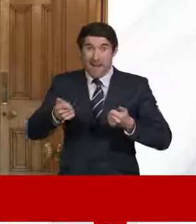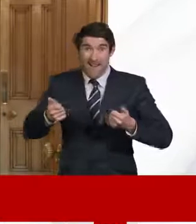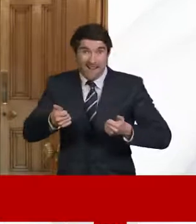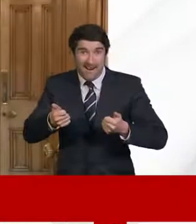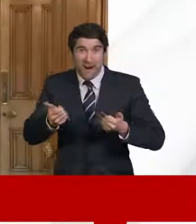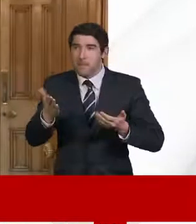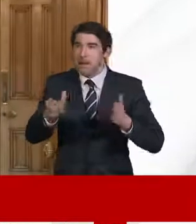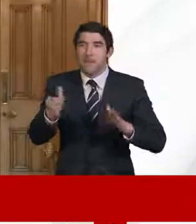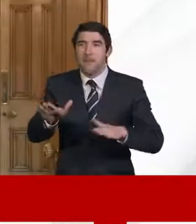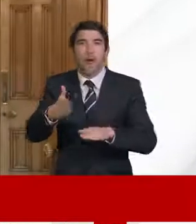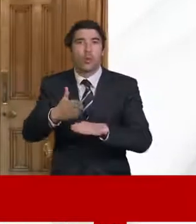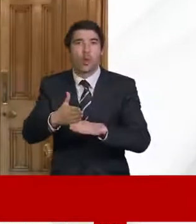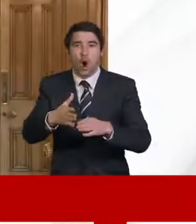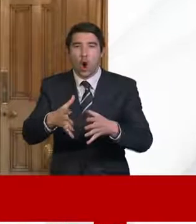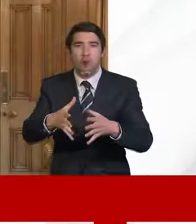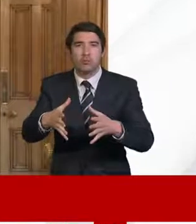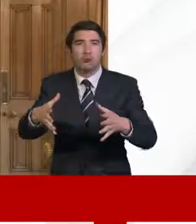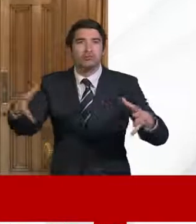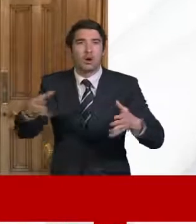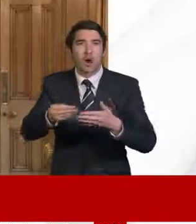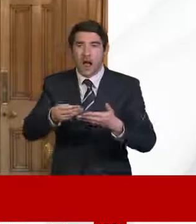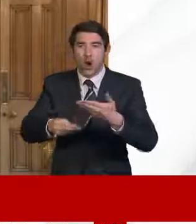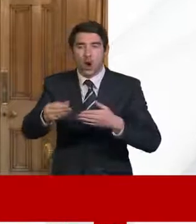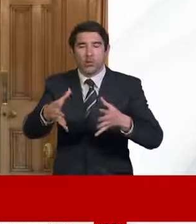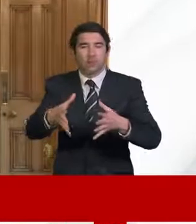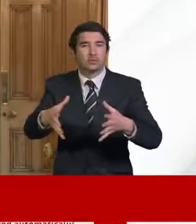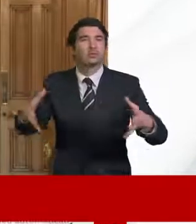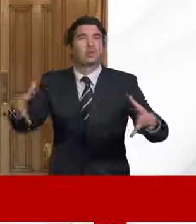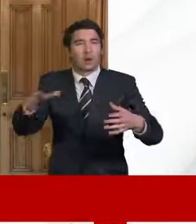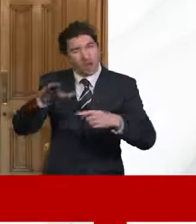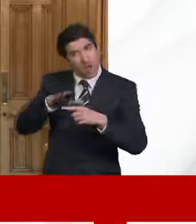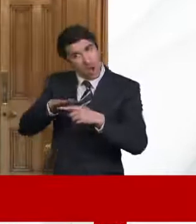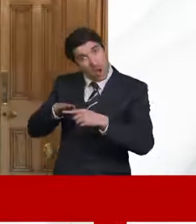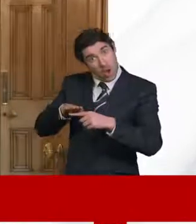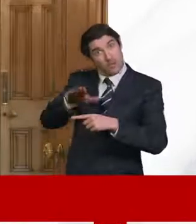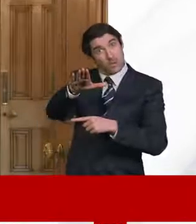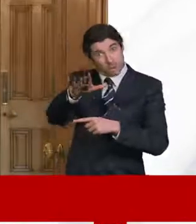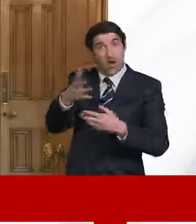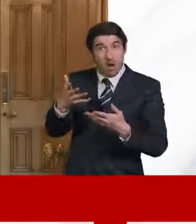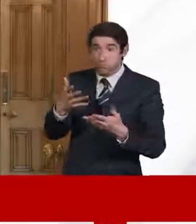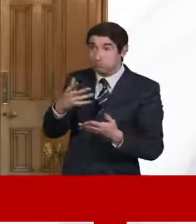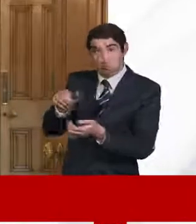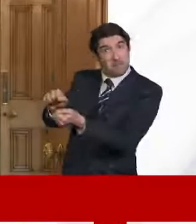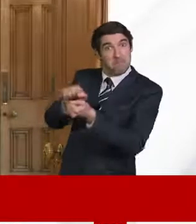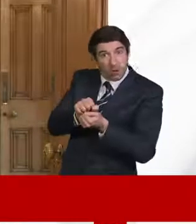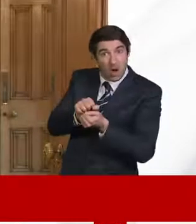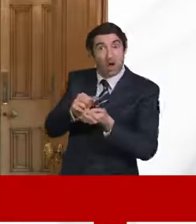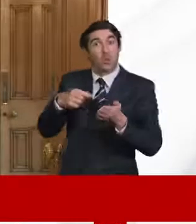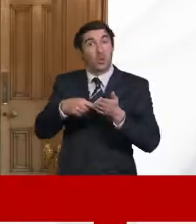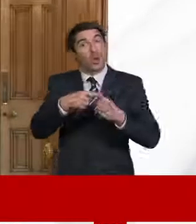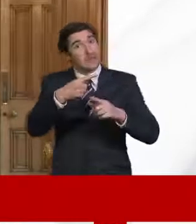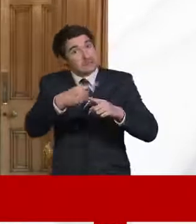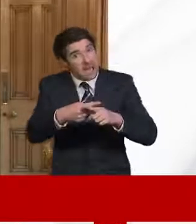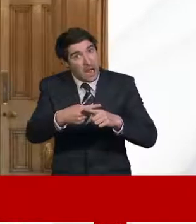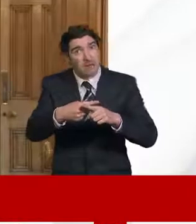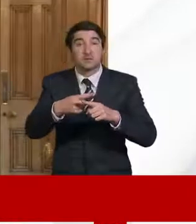the mixture of different instruments at the Chancellor's disposal, including borrowing, are there in order to ensure that we can see